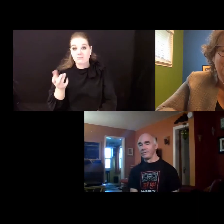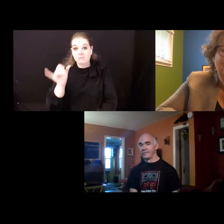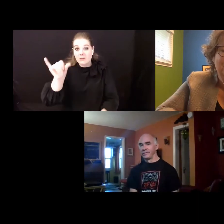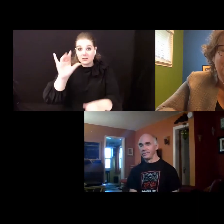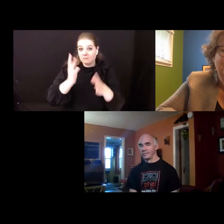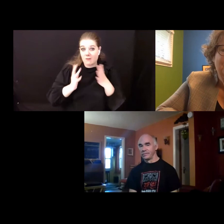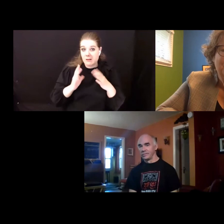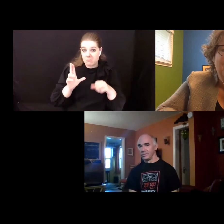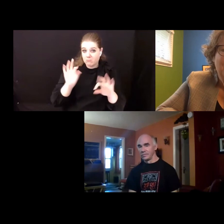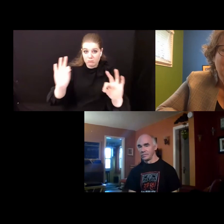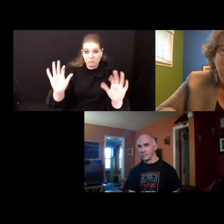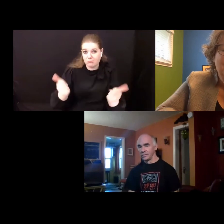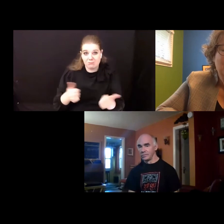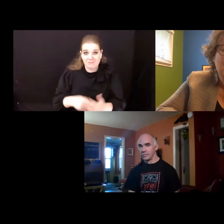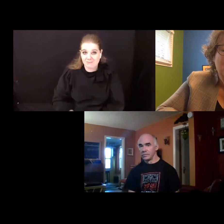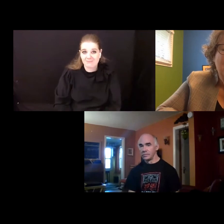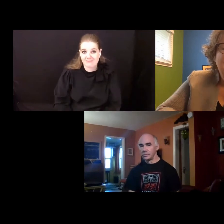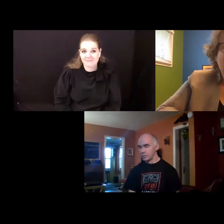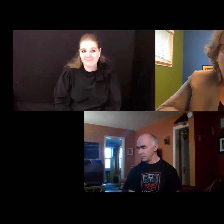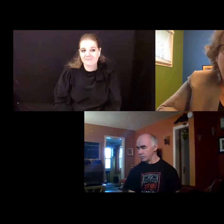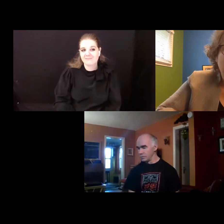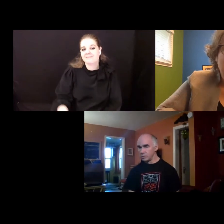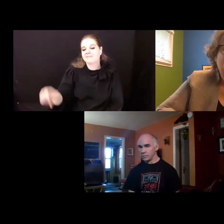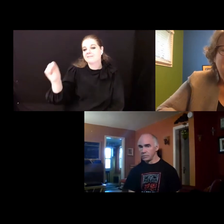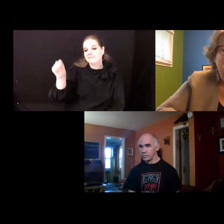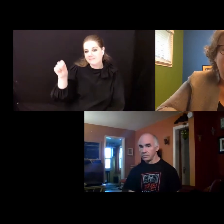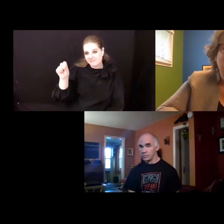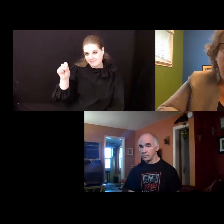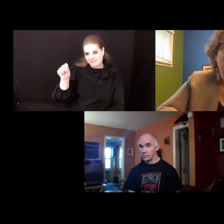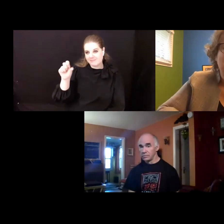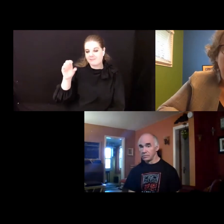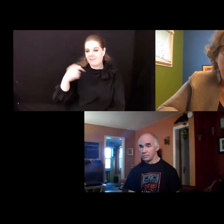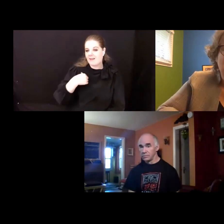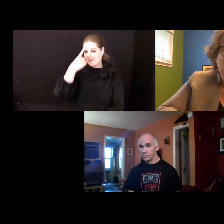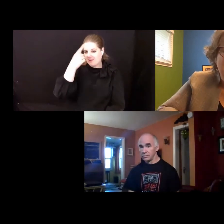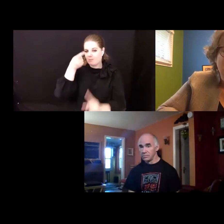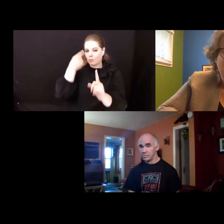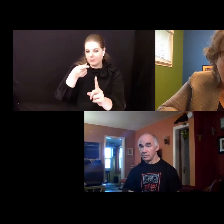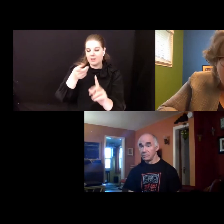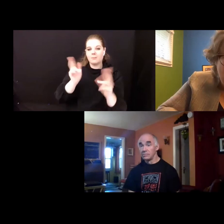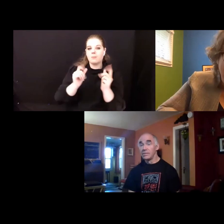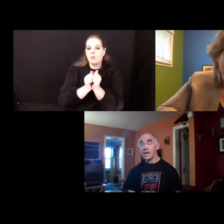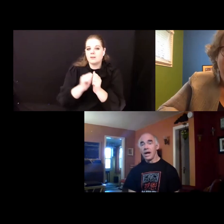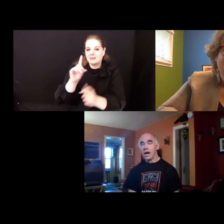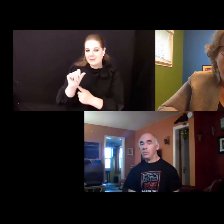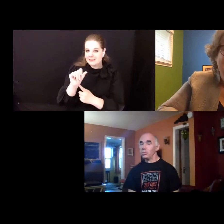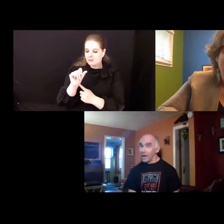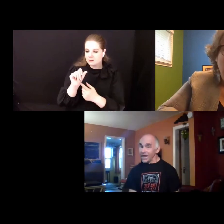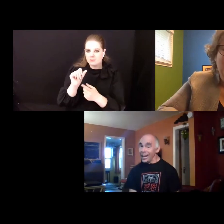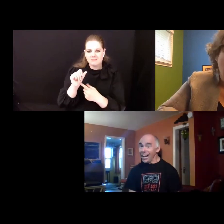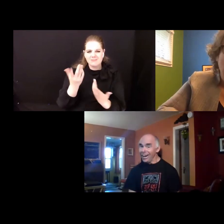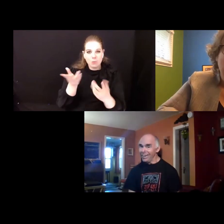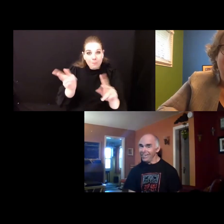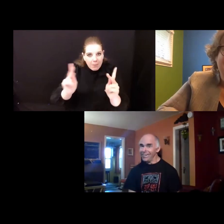fine. Yeah, so I think the point is that people with disabilities are just people.